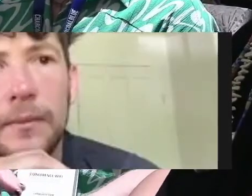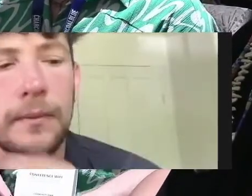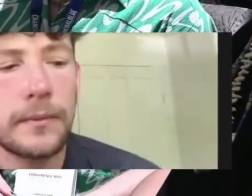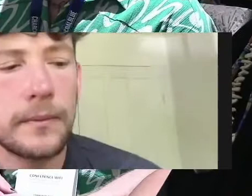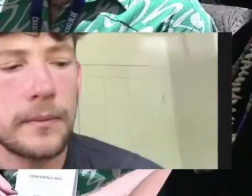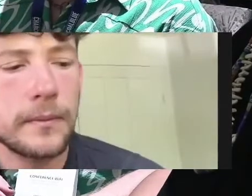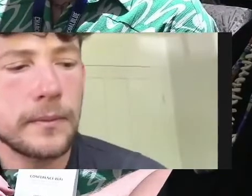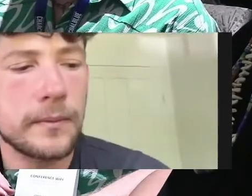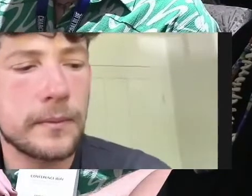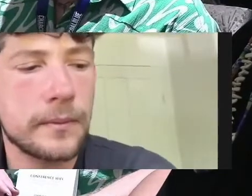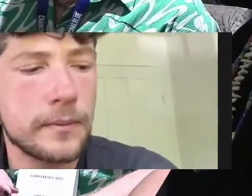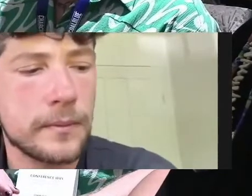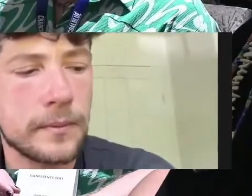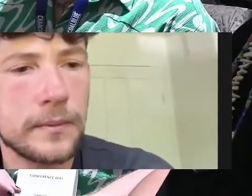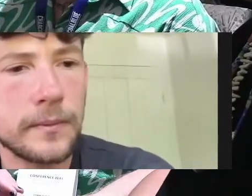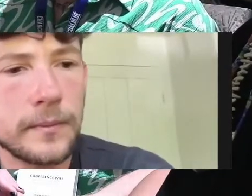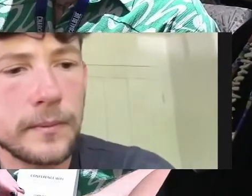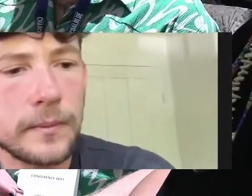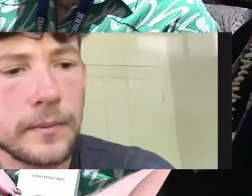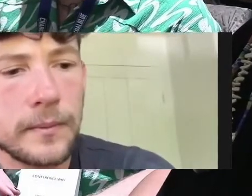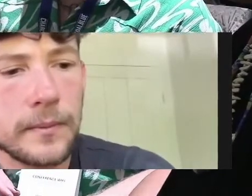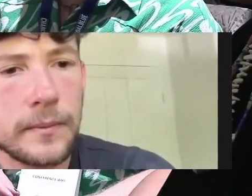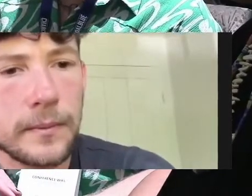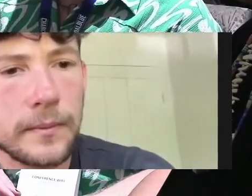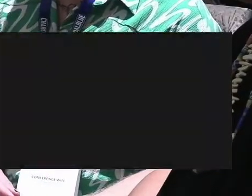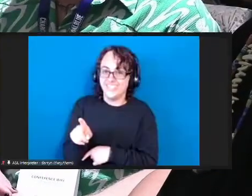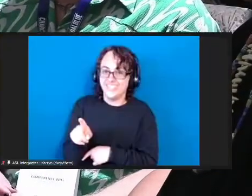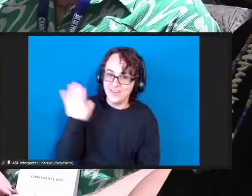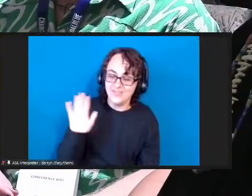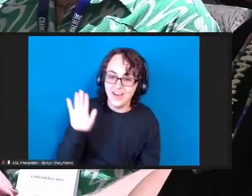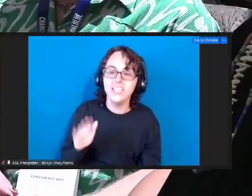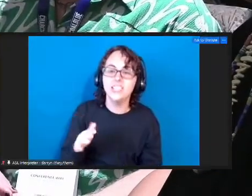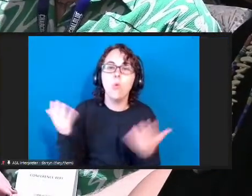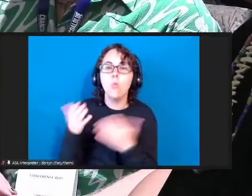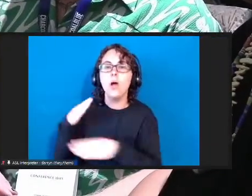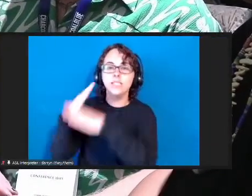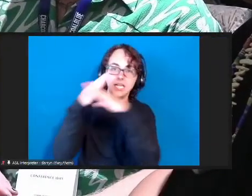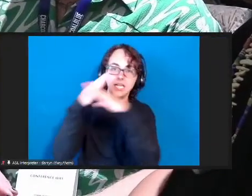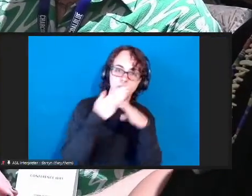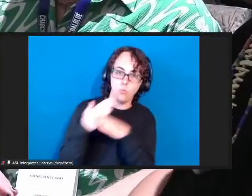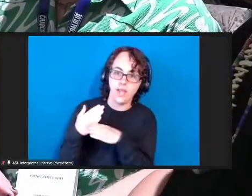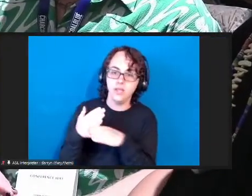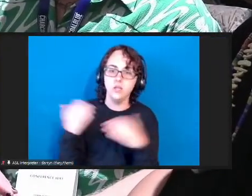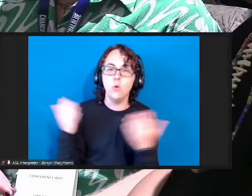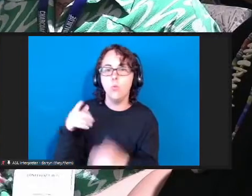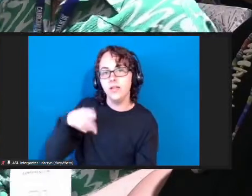So the question was sort of, what do we think sort of stands in the way? What are the precepts?